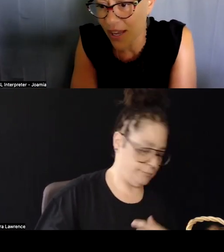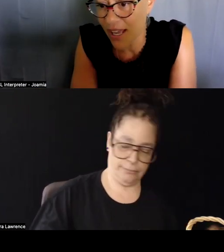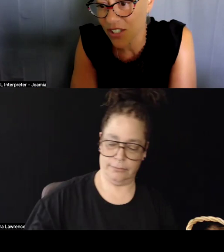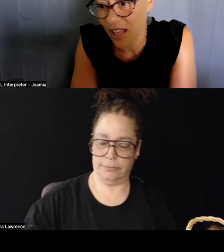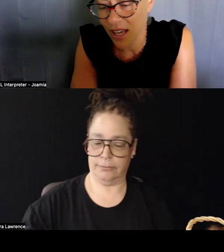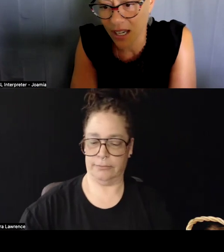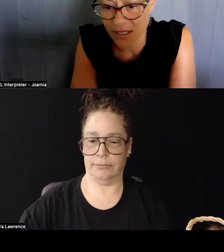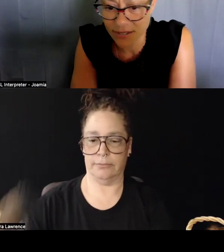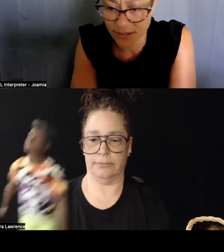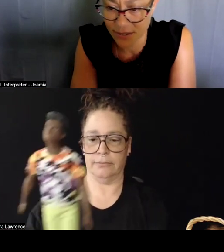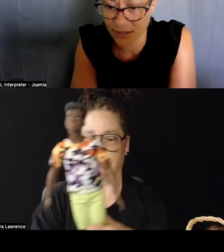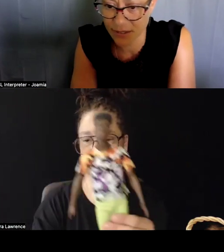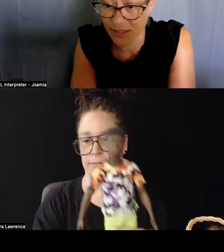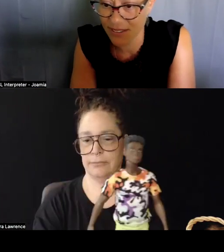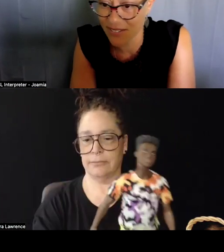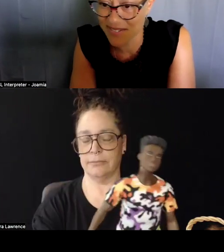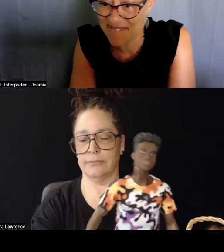Also, I actually have